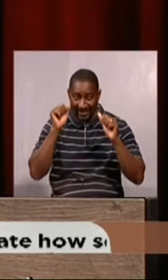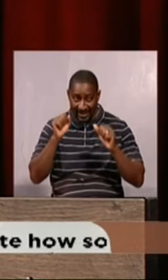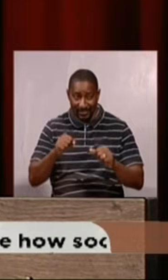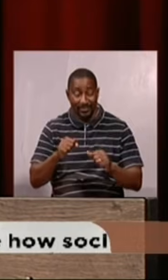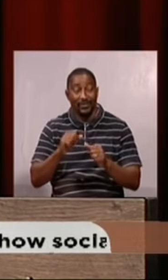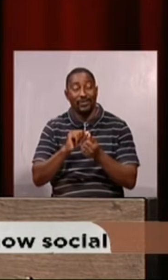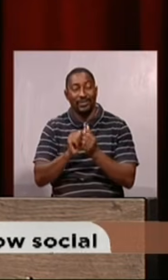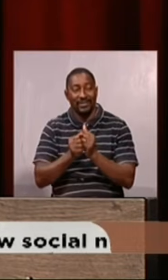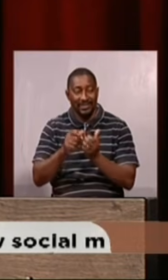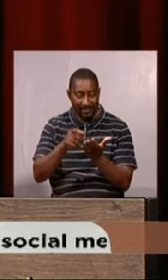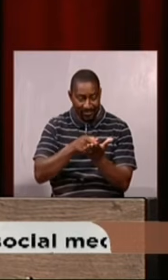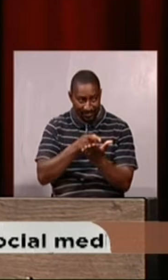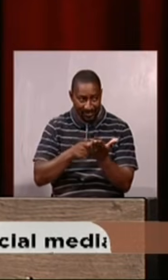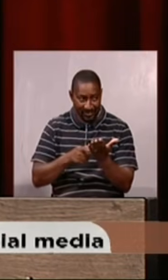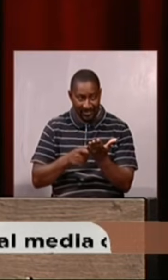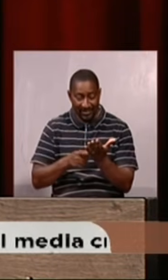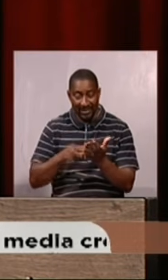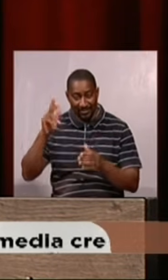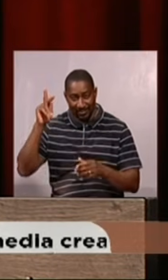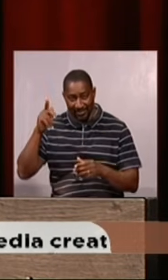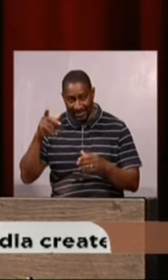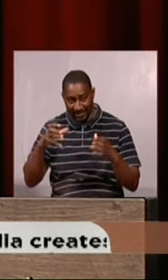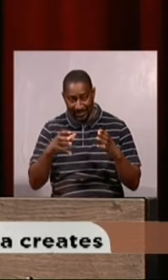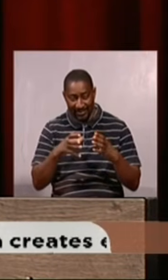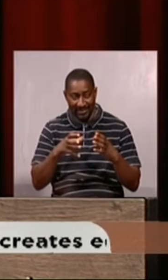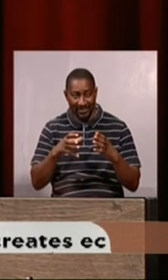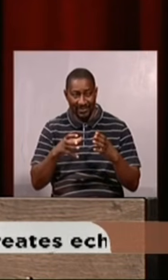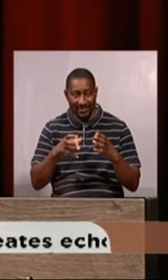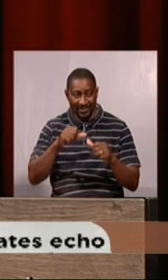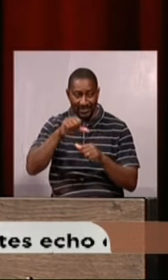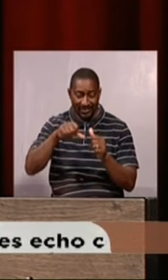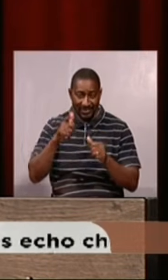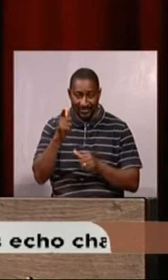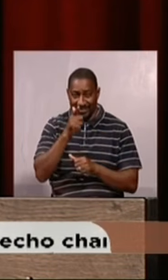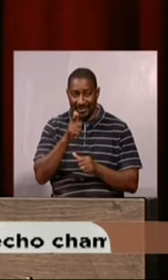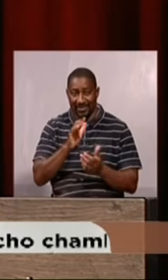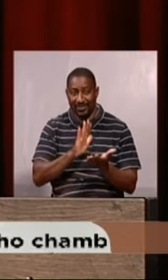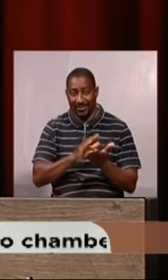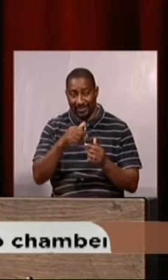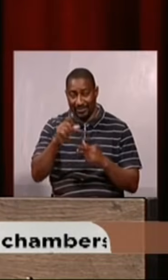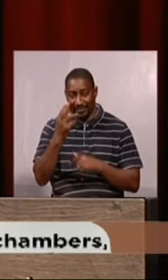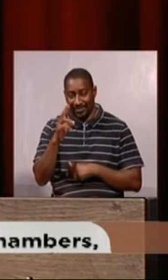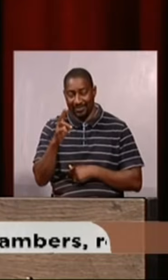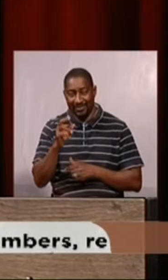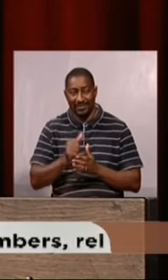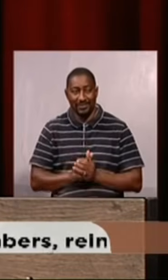you engage with political parties and politicians on social media platforms. Stay tuned.